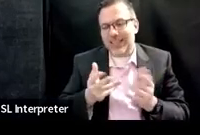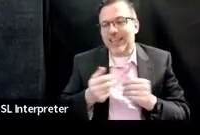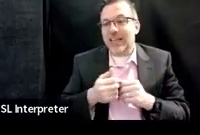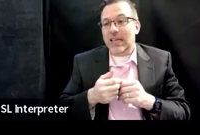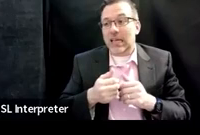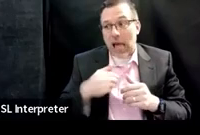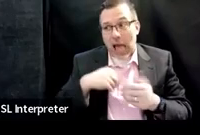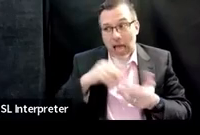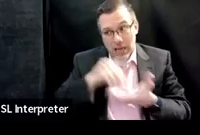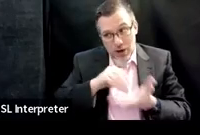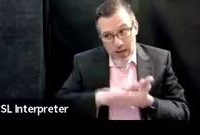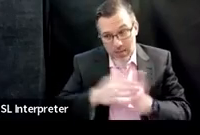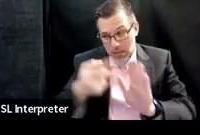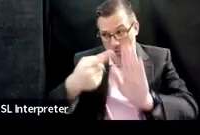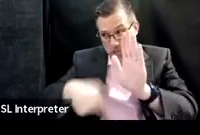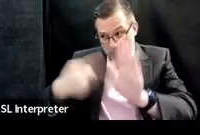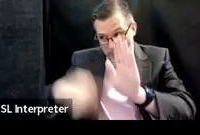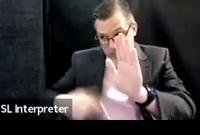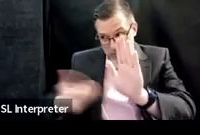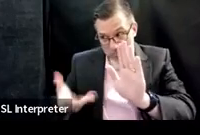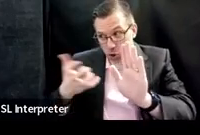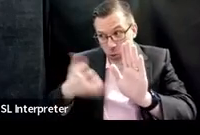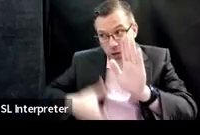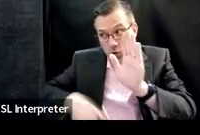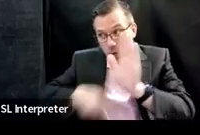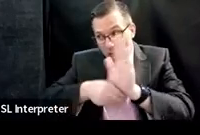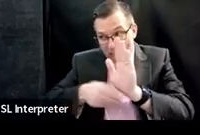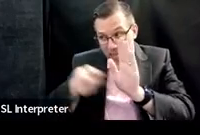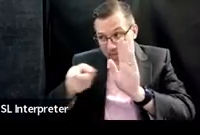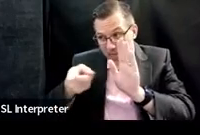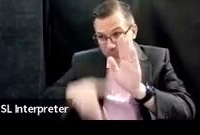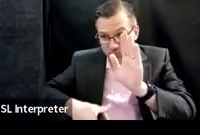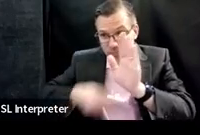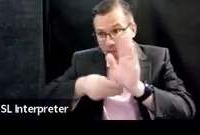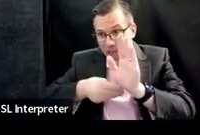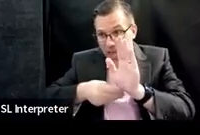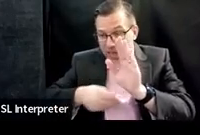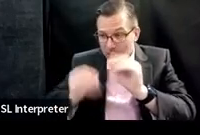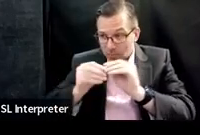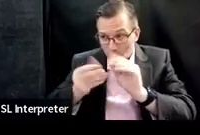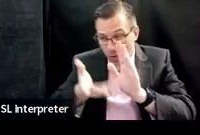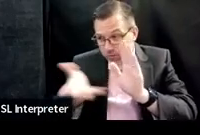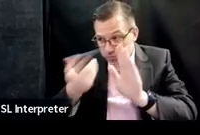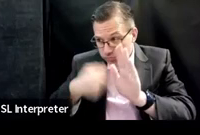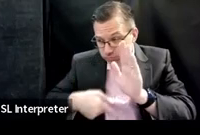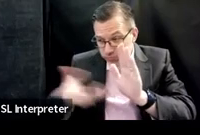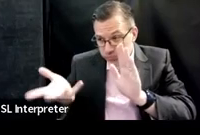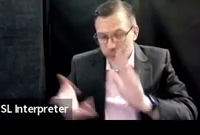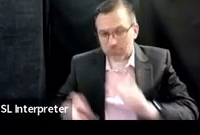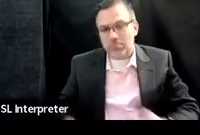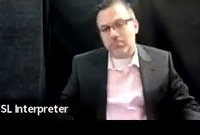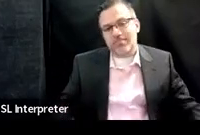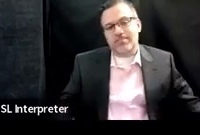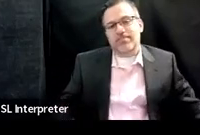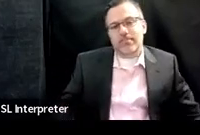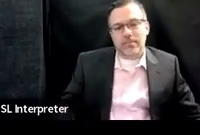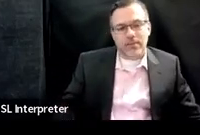I've documented. Do you want to add anything? You know, just to try to alleviate that moving forward.